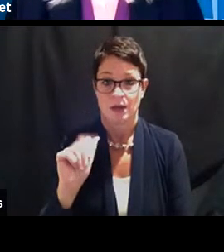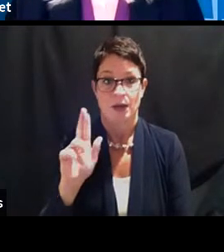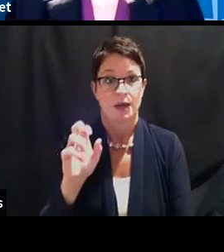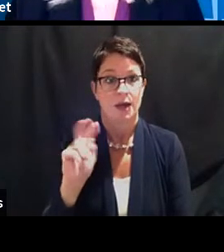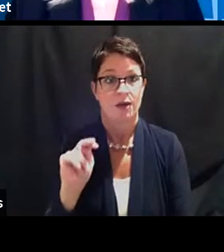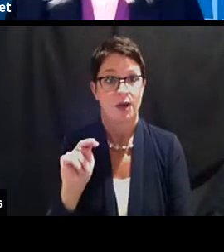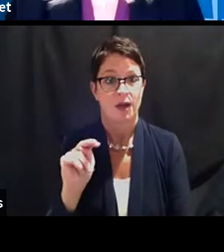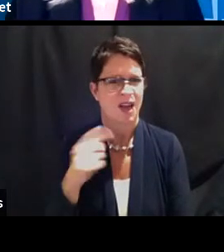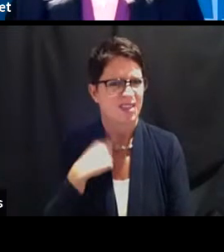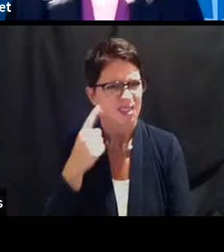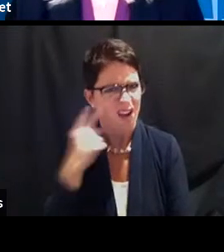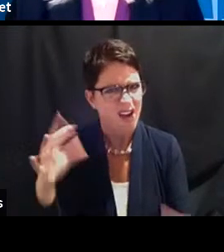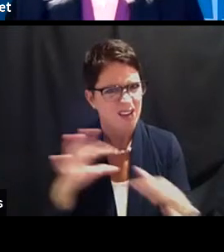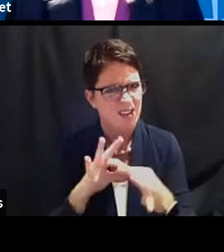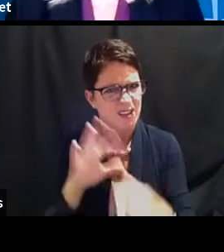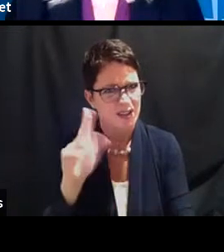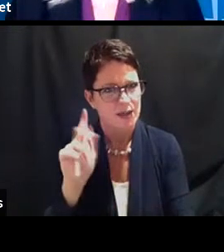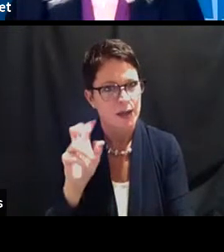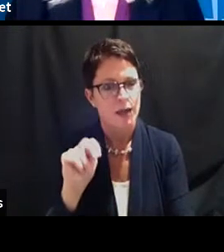I thought we had Karen.